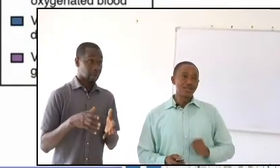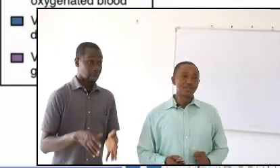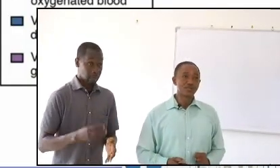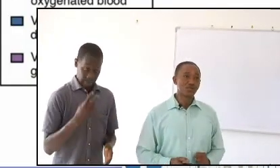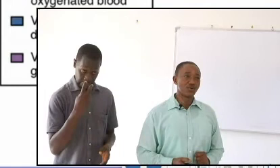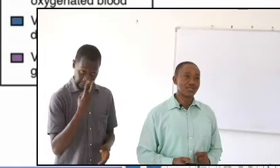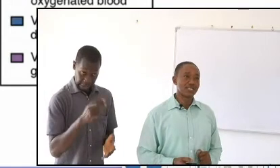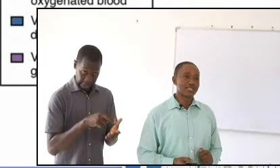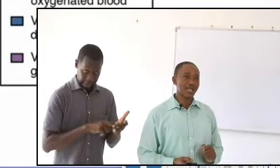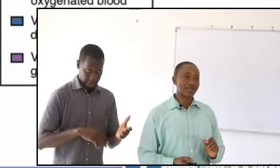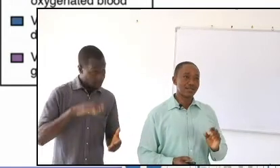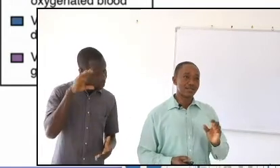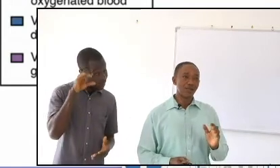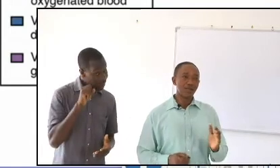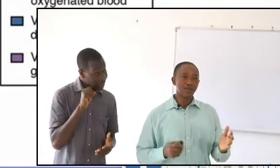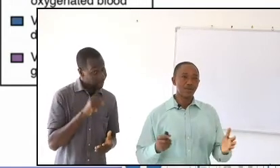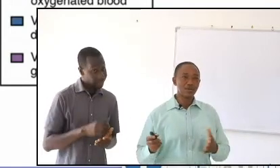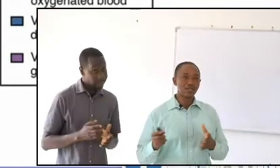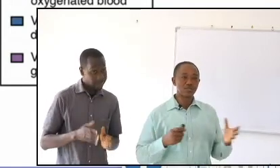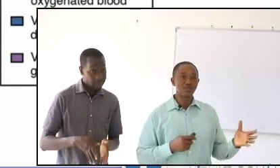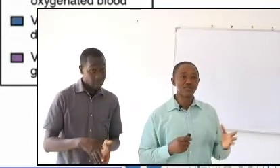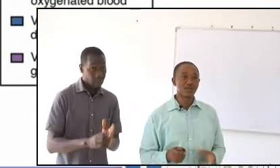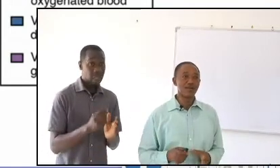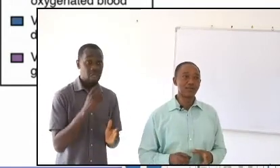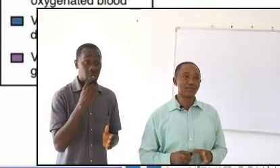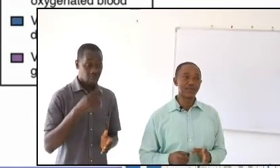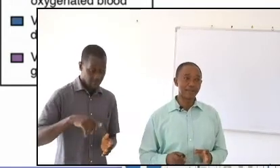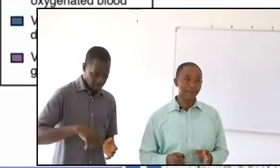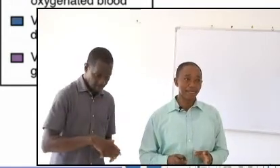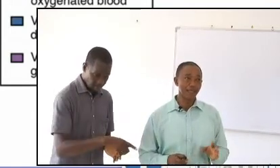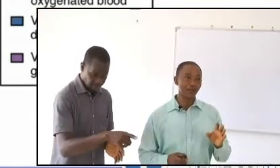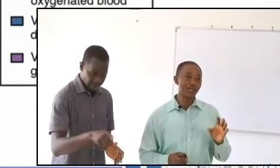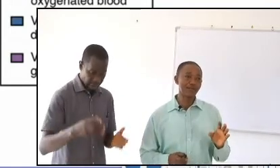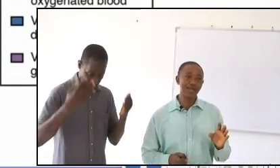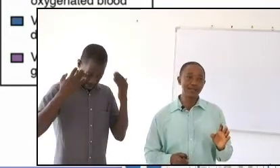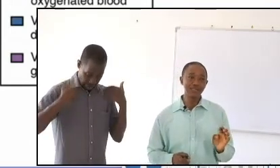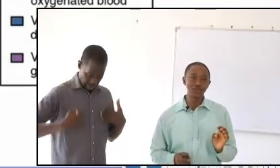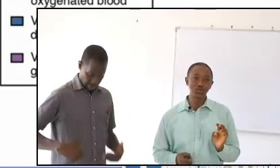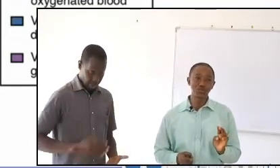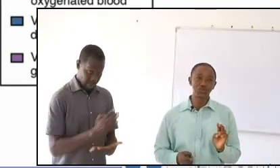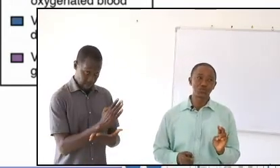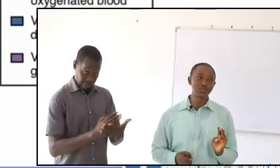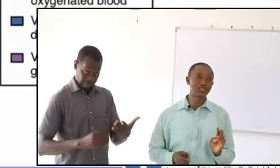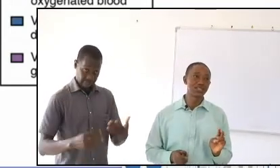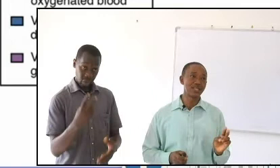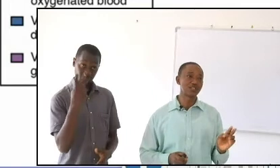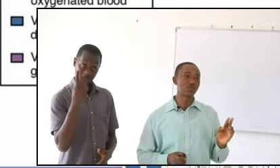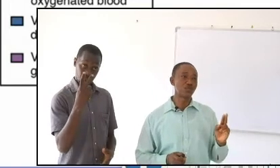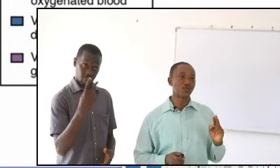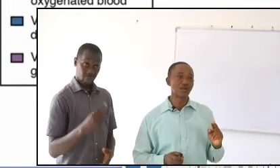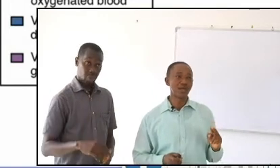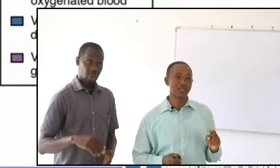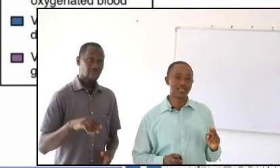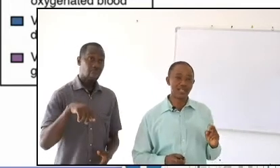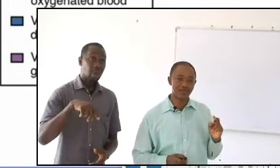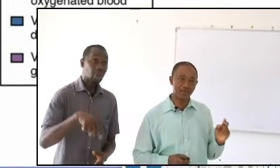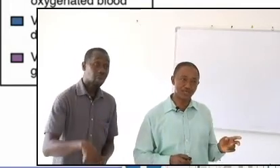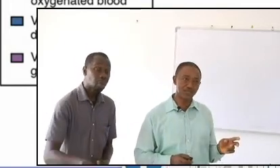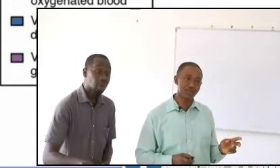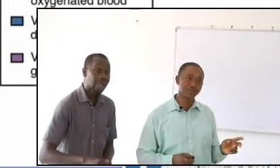You need to understand the way the blood is moved around the body. We divide it into two. We say there is